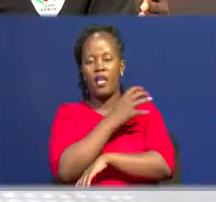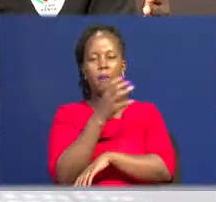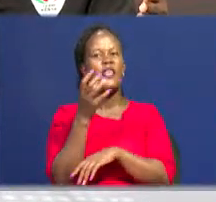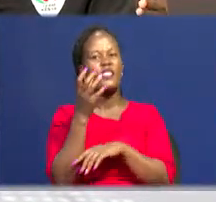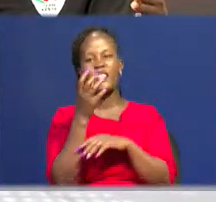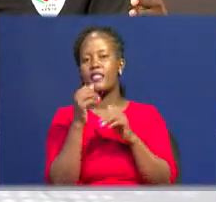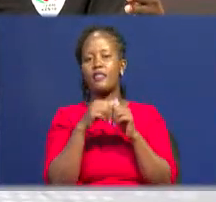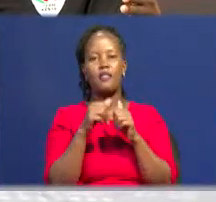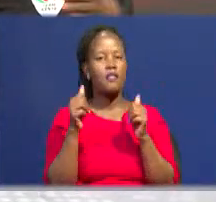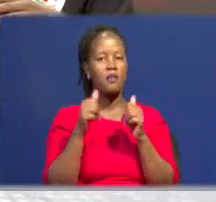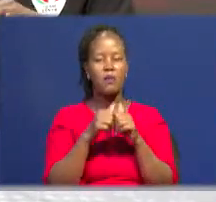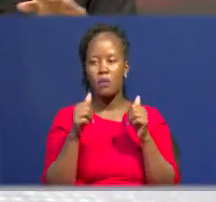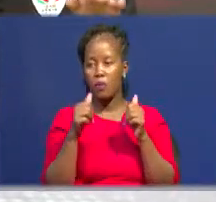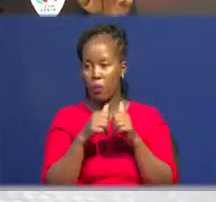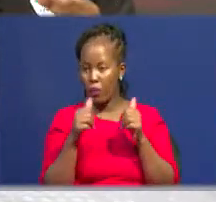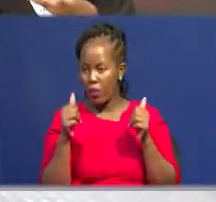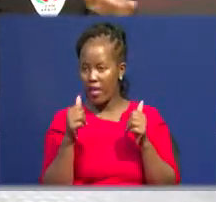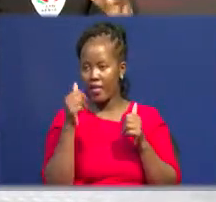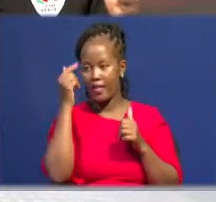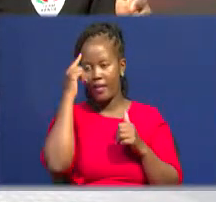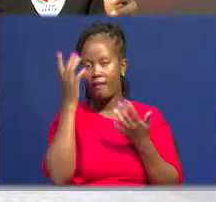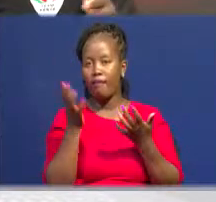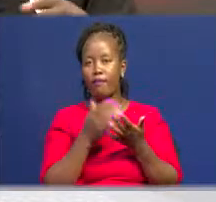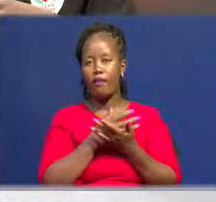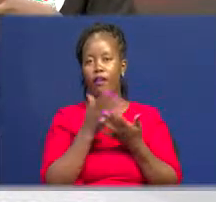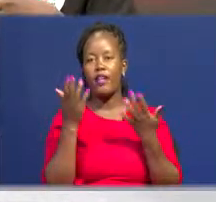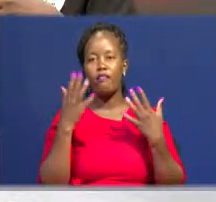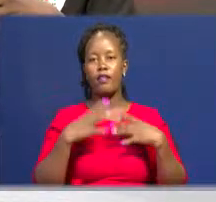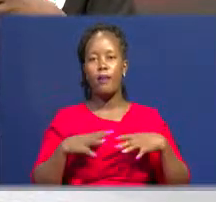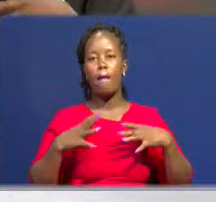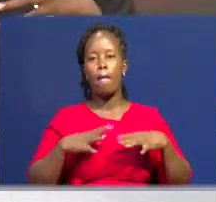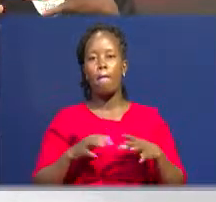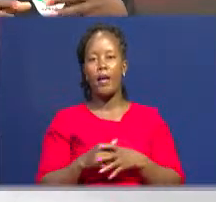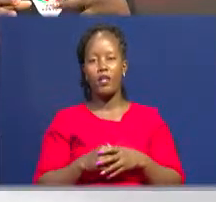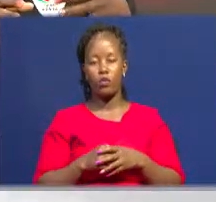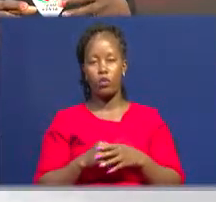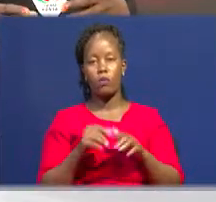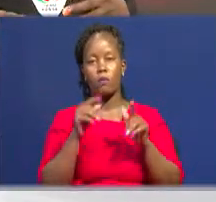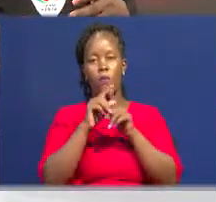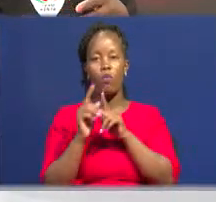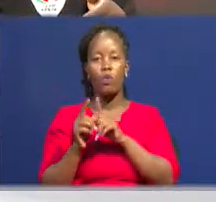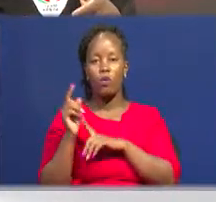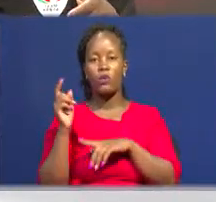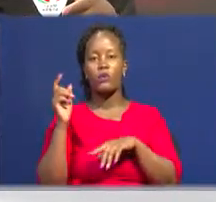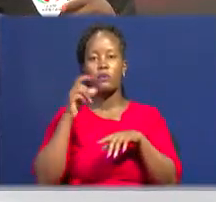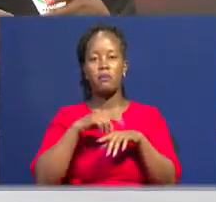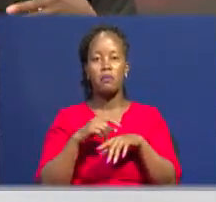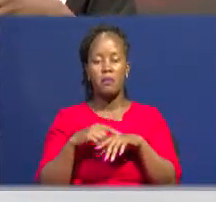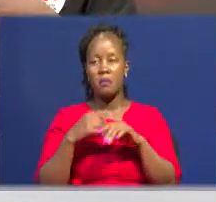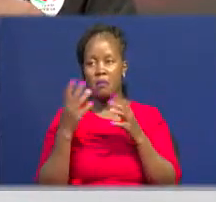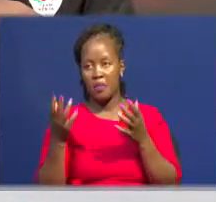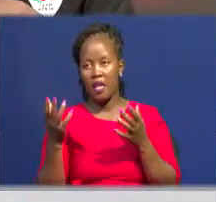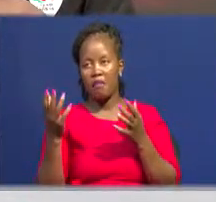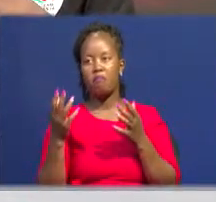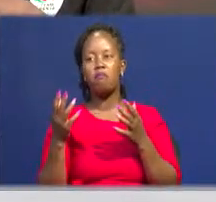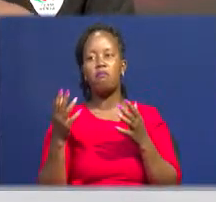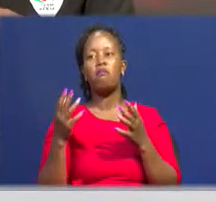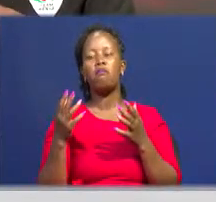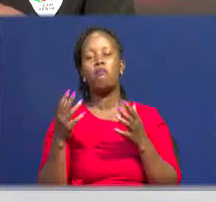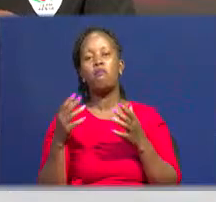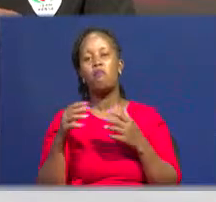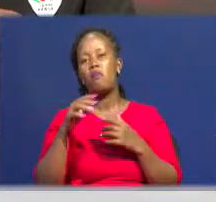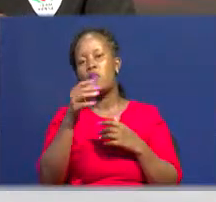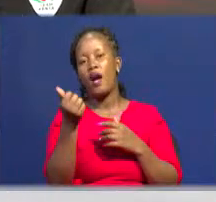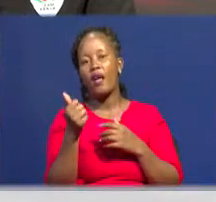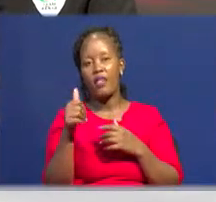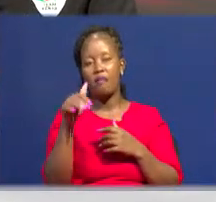built for everyone at all levels. And when we go out of the technical bit, we go now to the